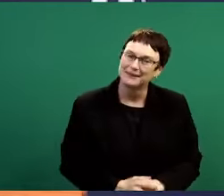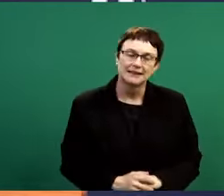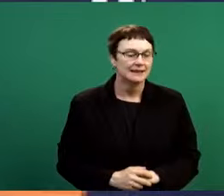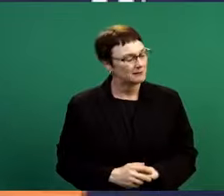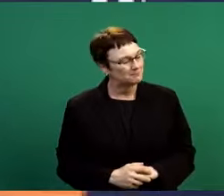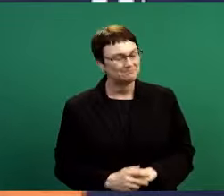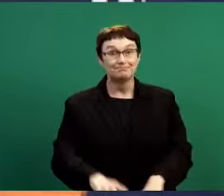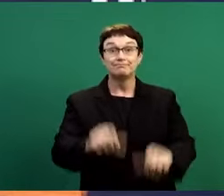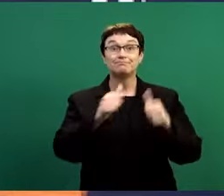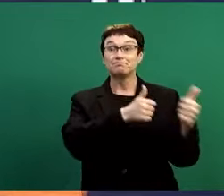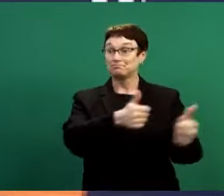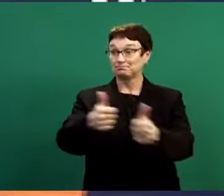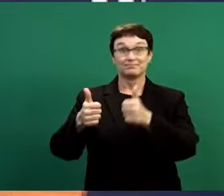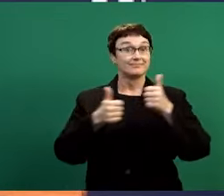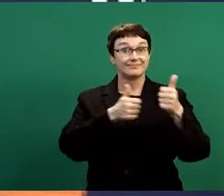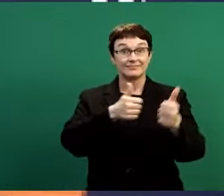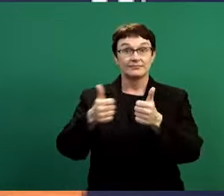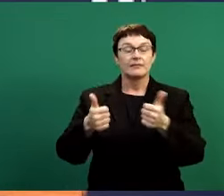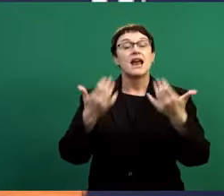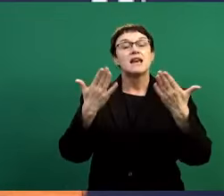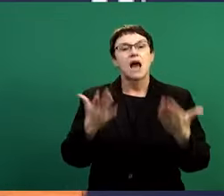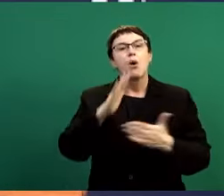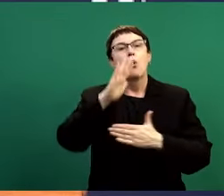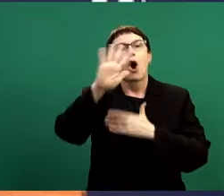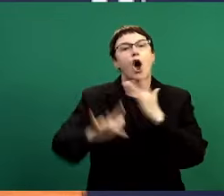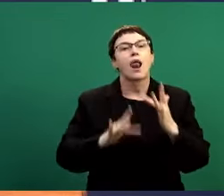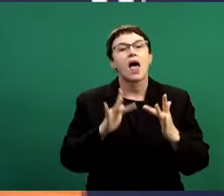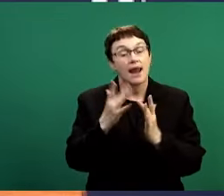Okay. Online.